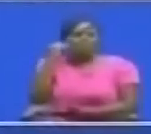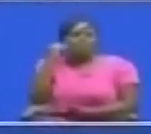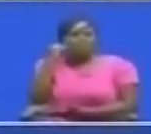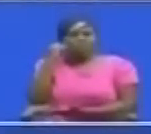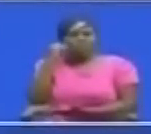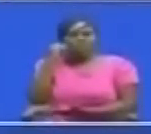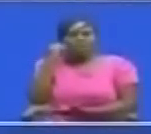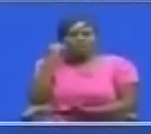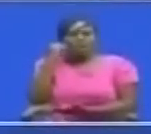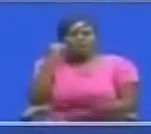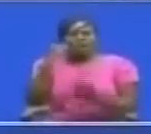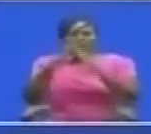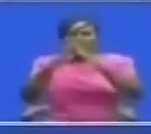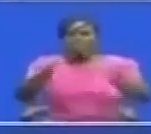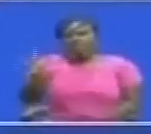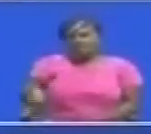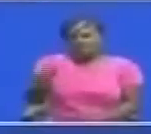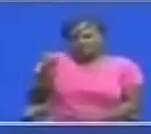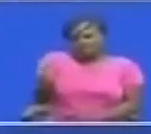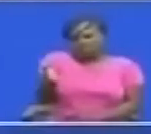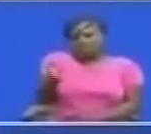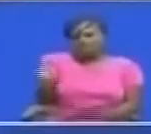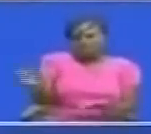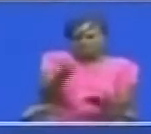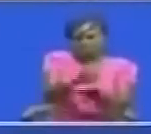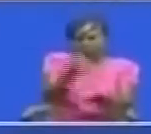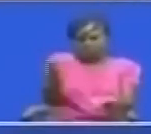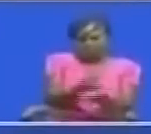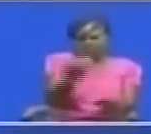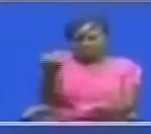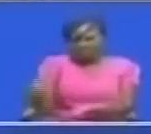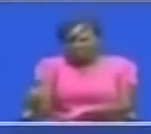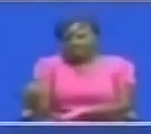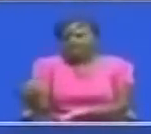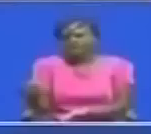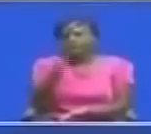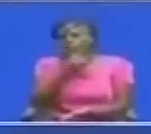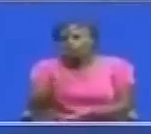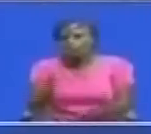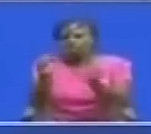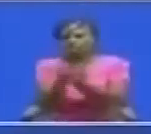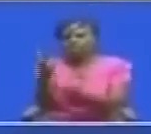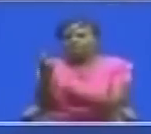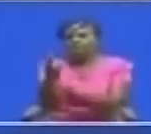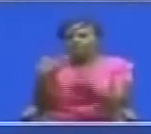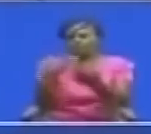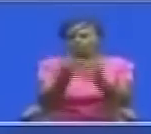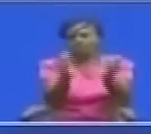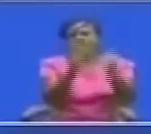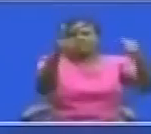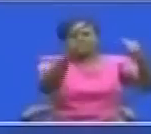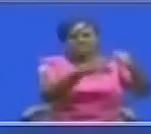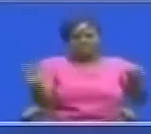turning some of these luxurious homes into cells where they recruit young children aged as young as 12 up to 17 years old.